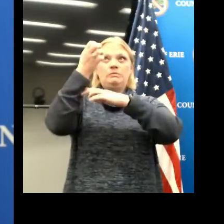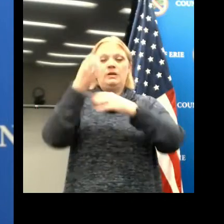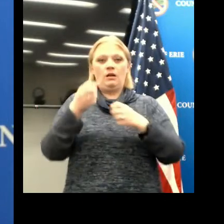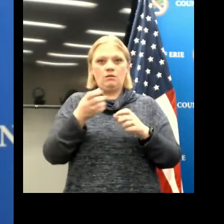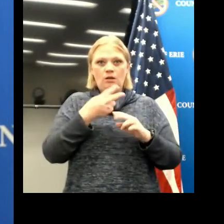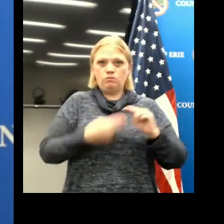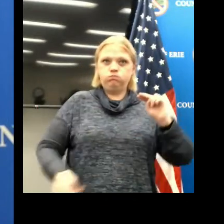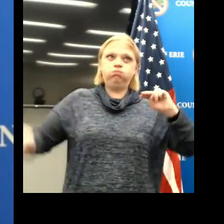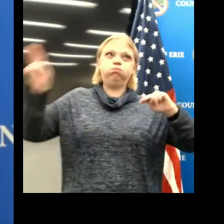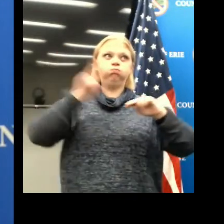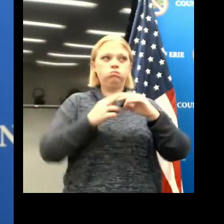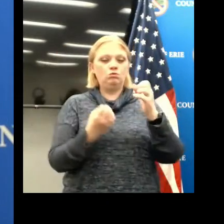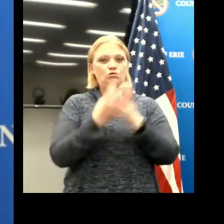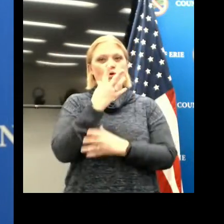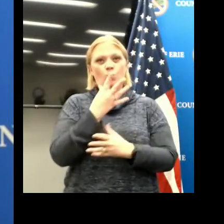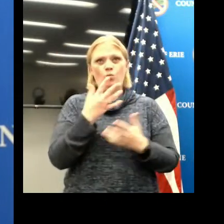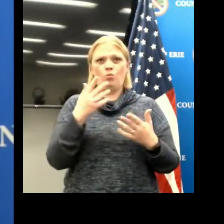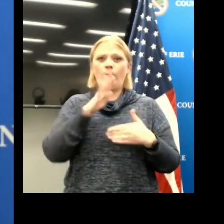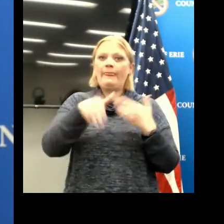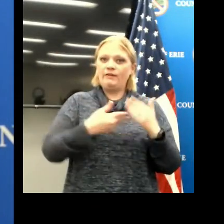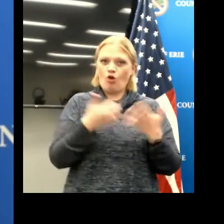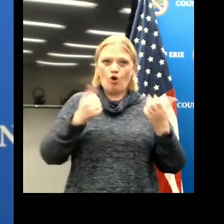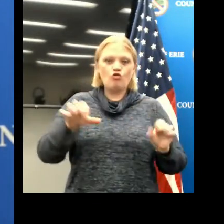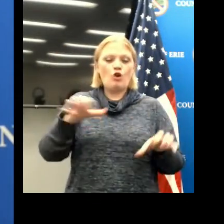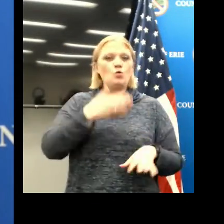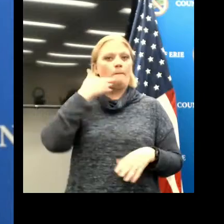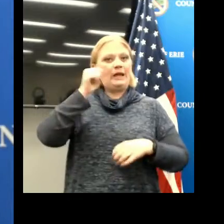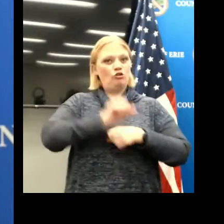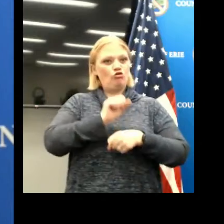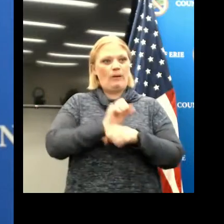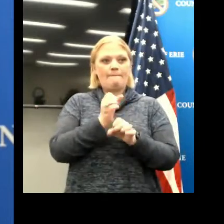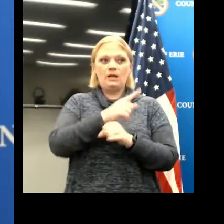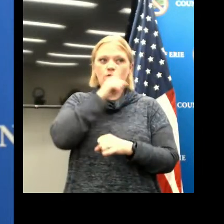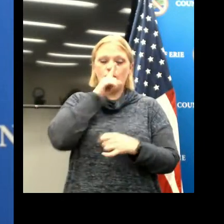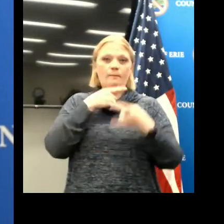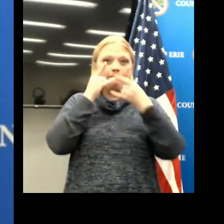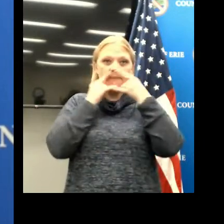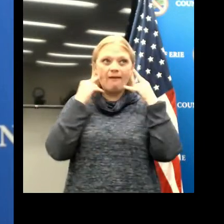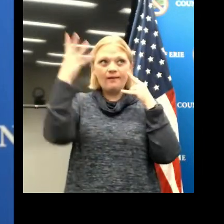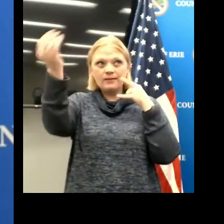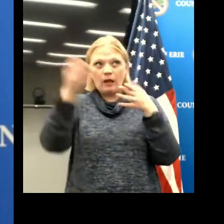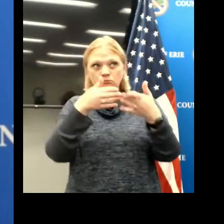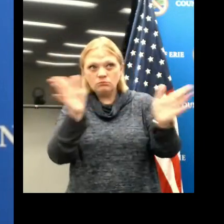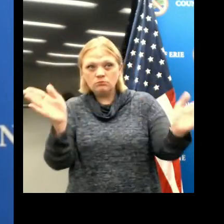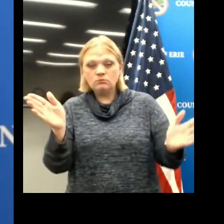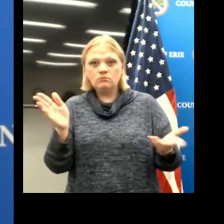weeks. Let's all try to do a better job of ensuring that we're wearing masks when we're out in public, but